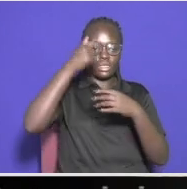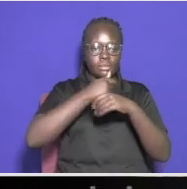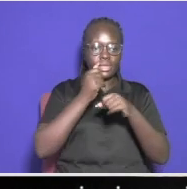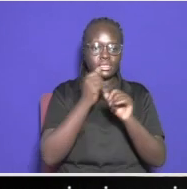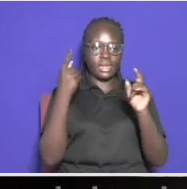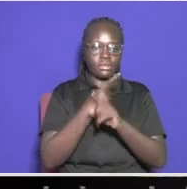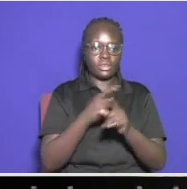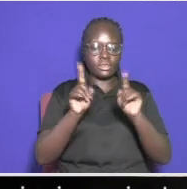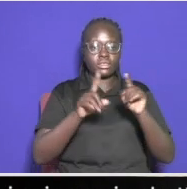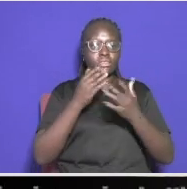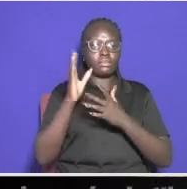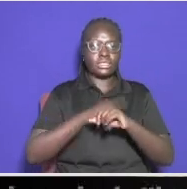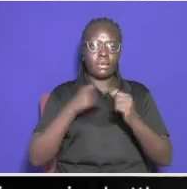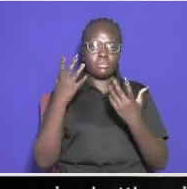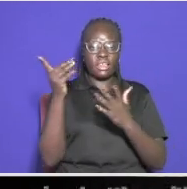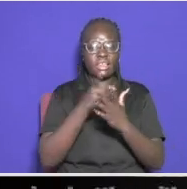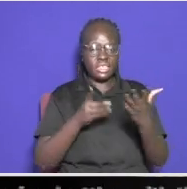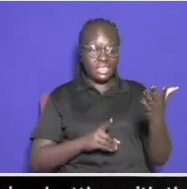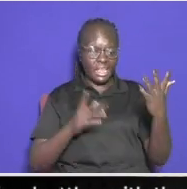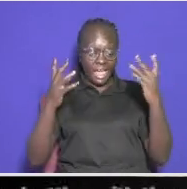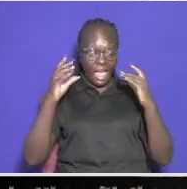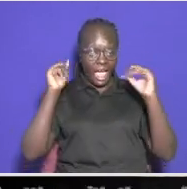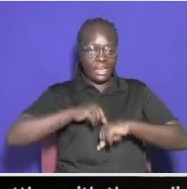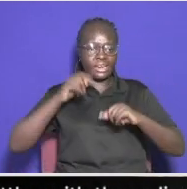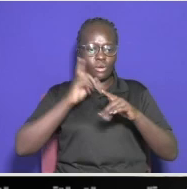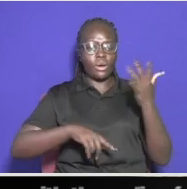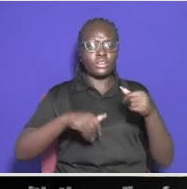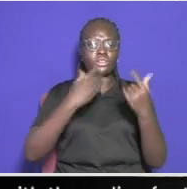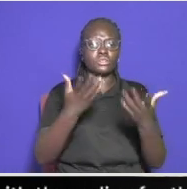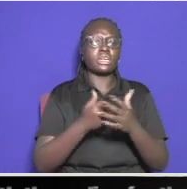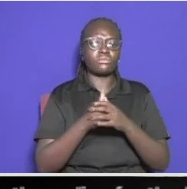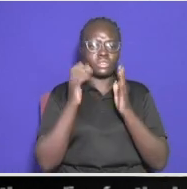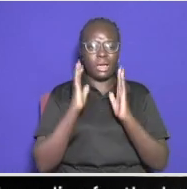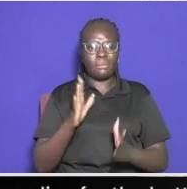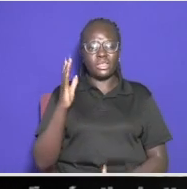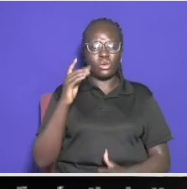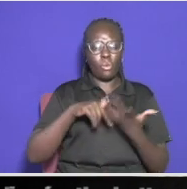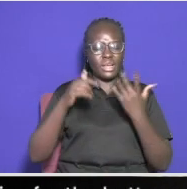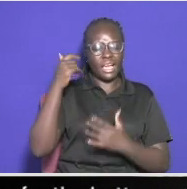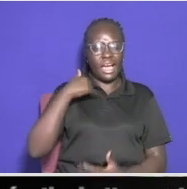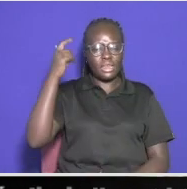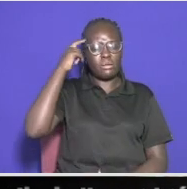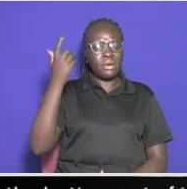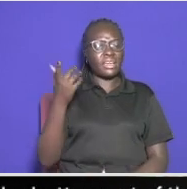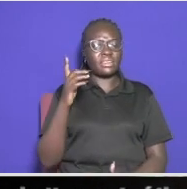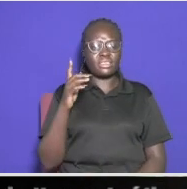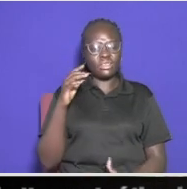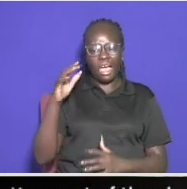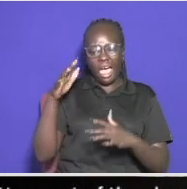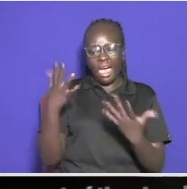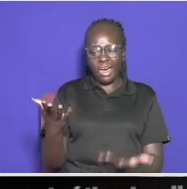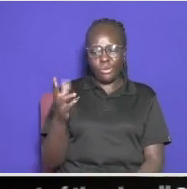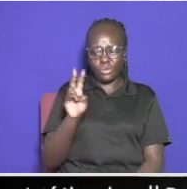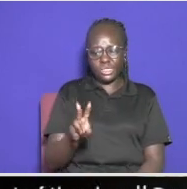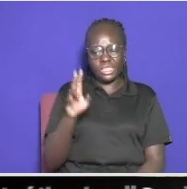the design that you had agreed and what you produce, somebody, whatever they had in mind, and the way they explained it is